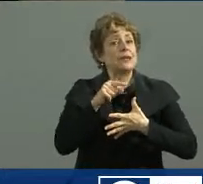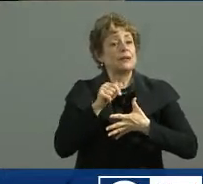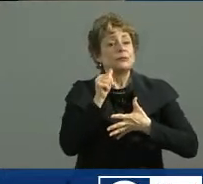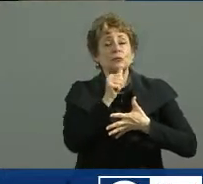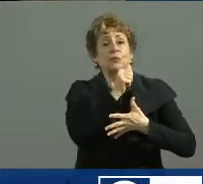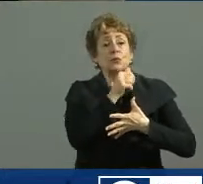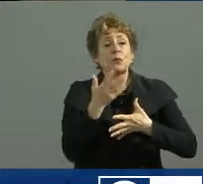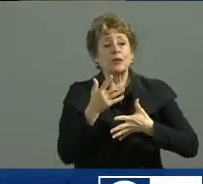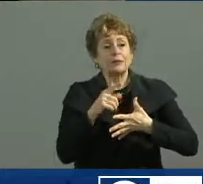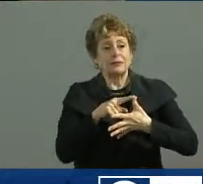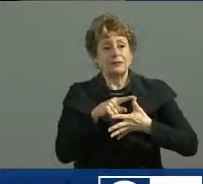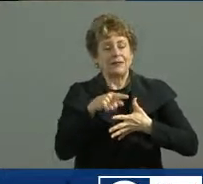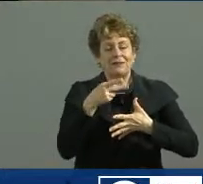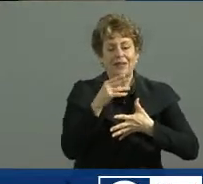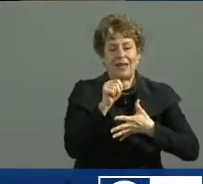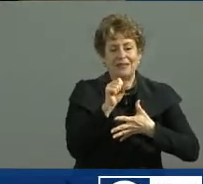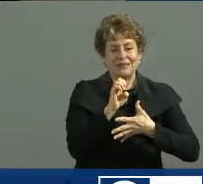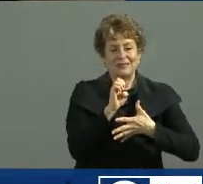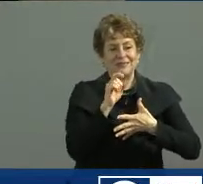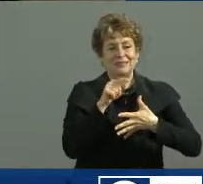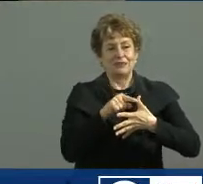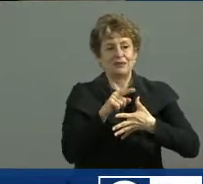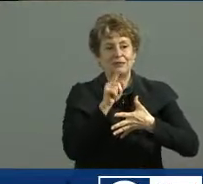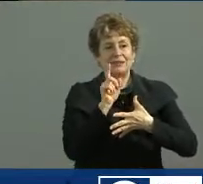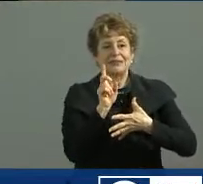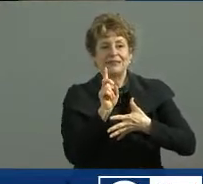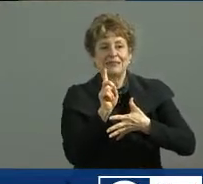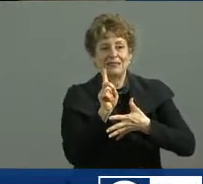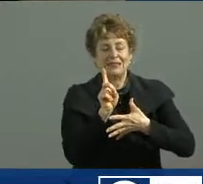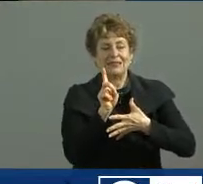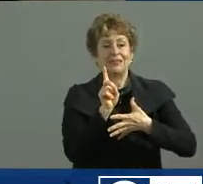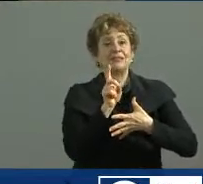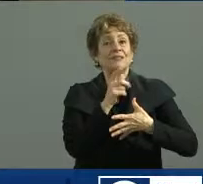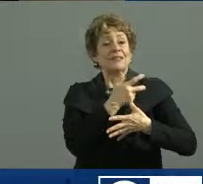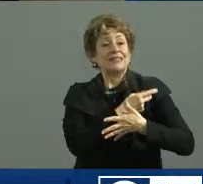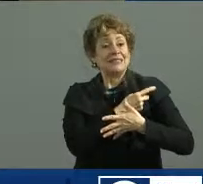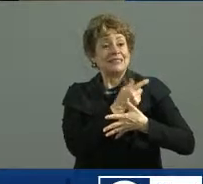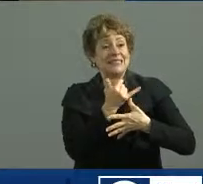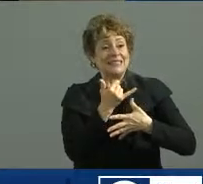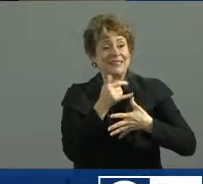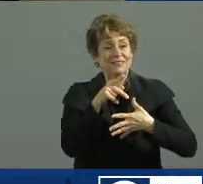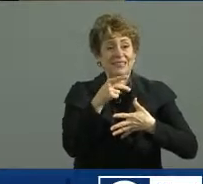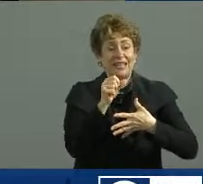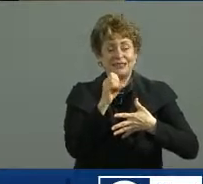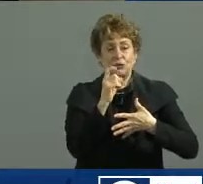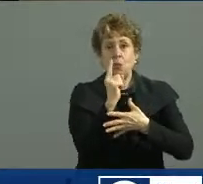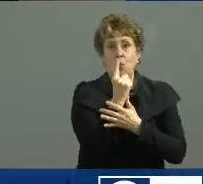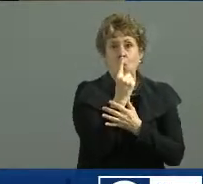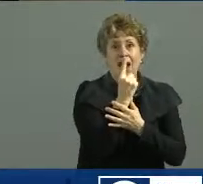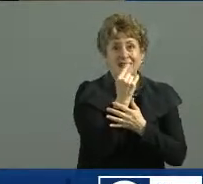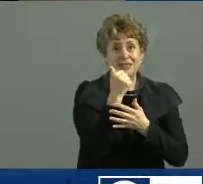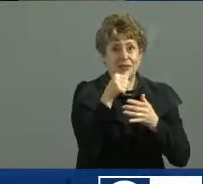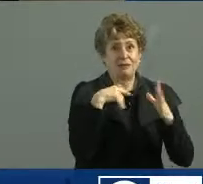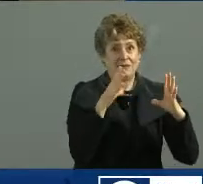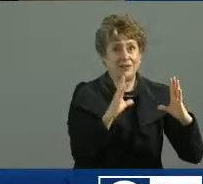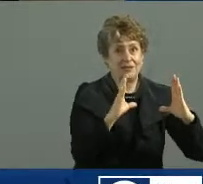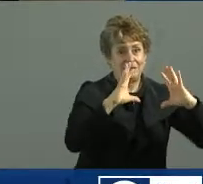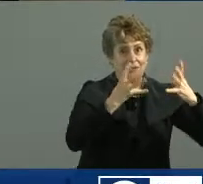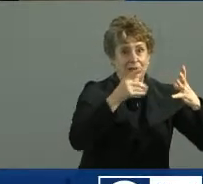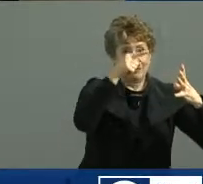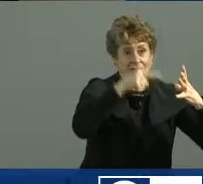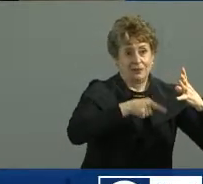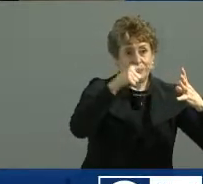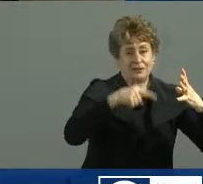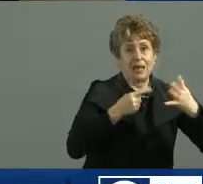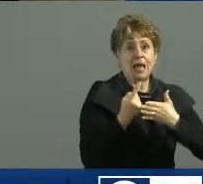phased vaccination and are currently in phase 1. We did add last